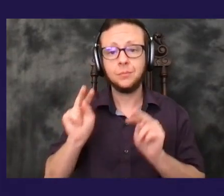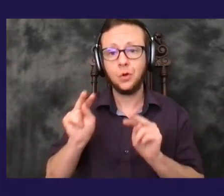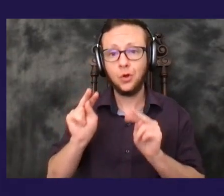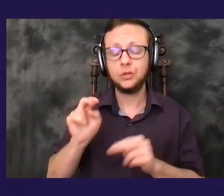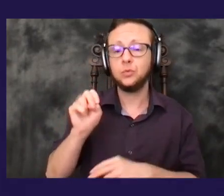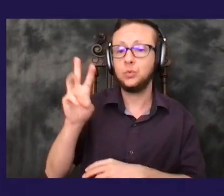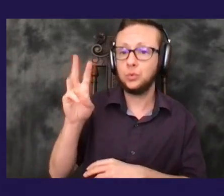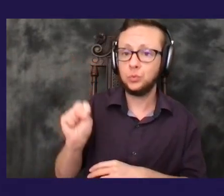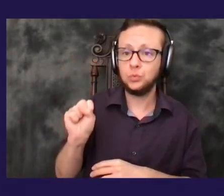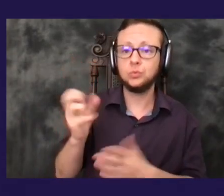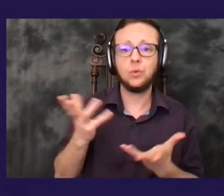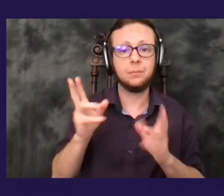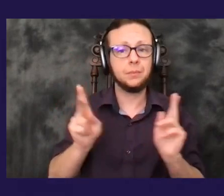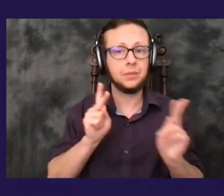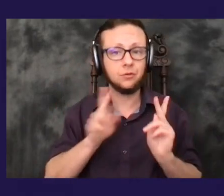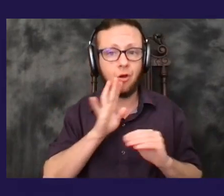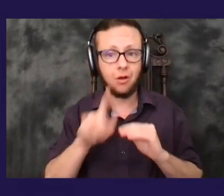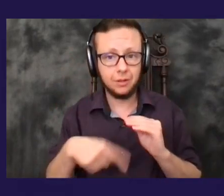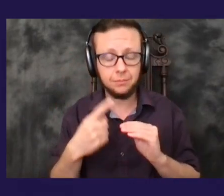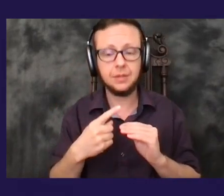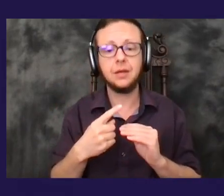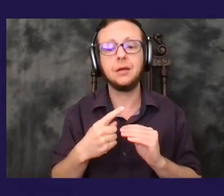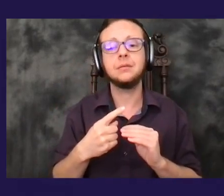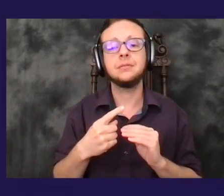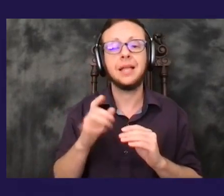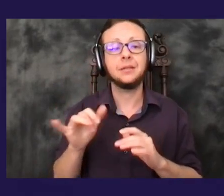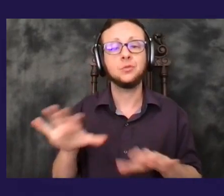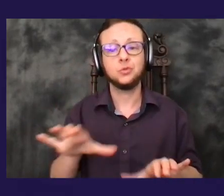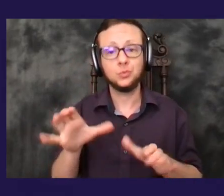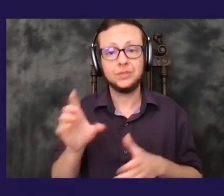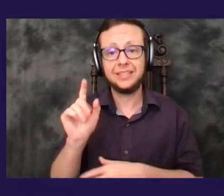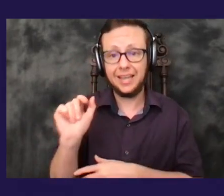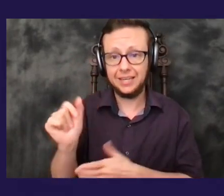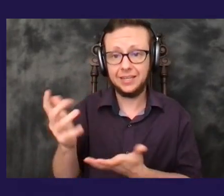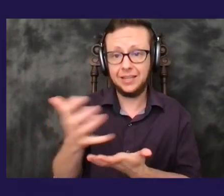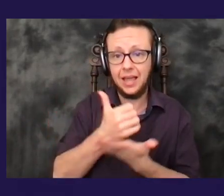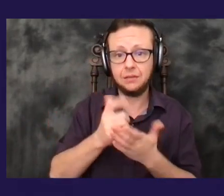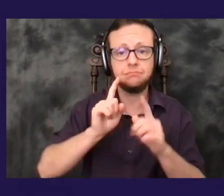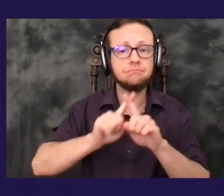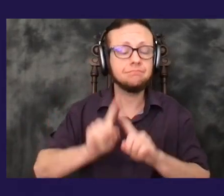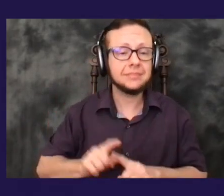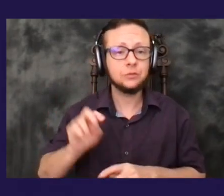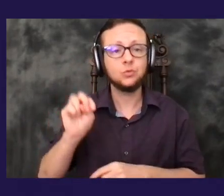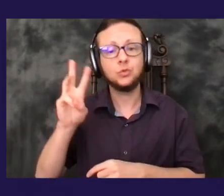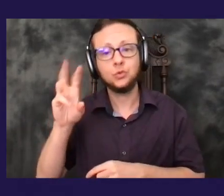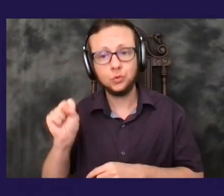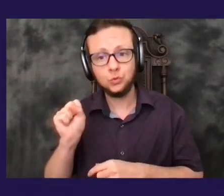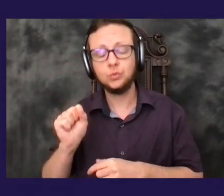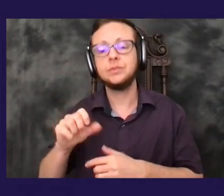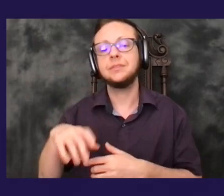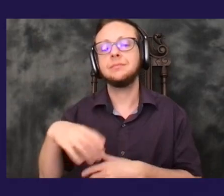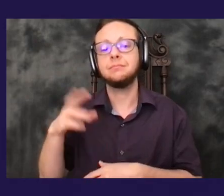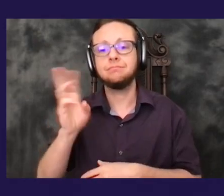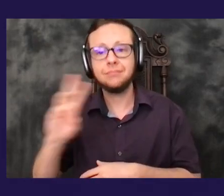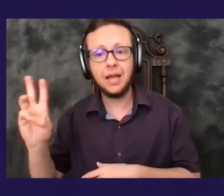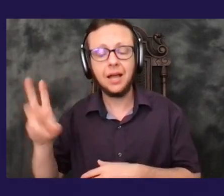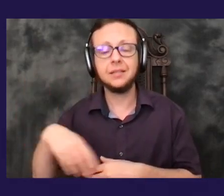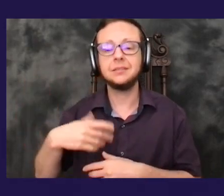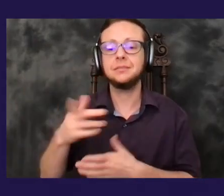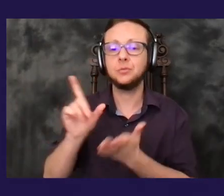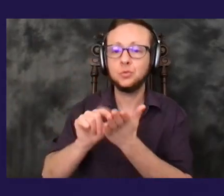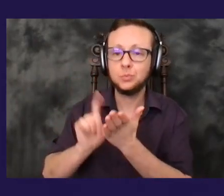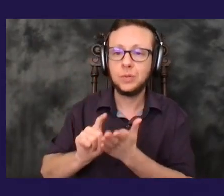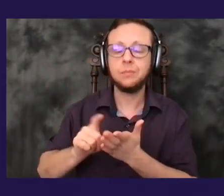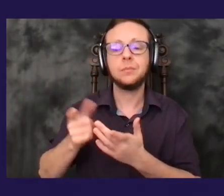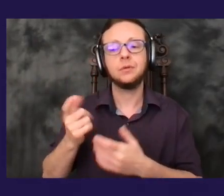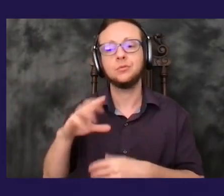people are talking about. And that's by doing data collection of various different news sites, broadcast, newspaper, even